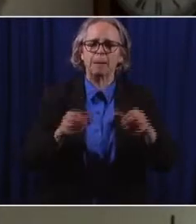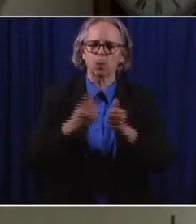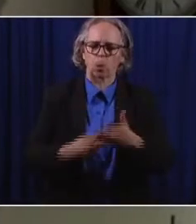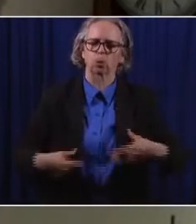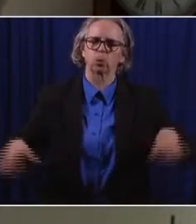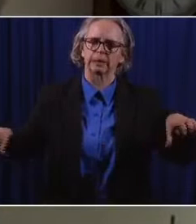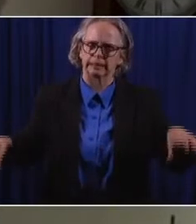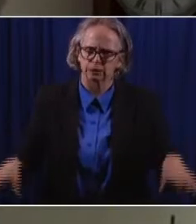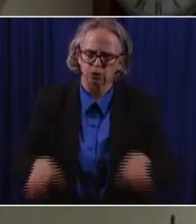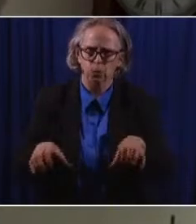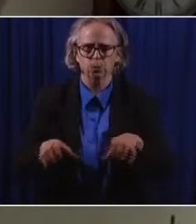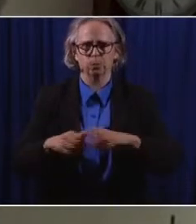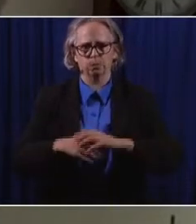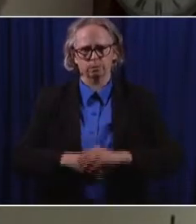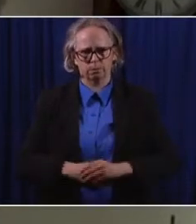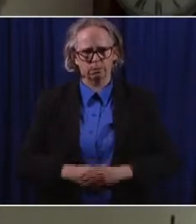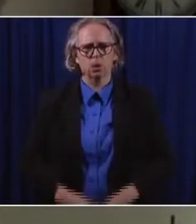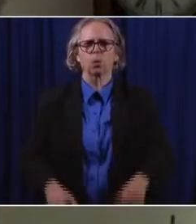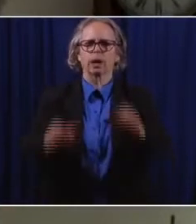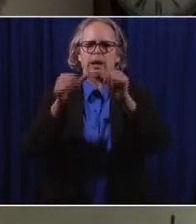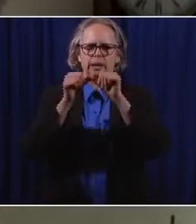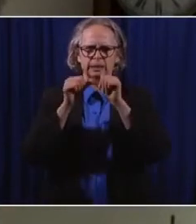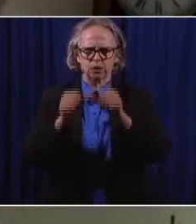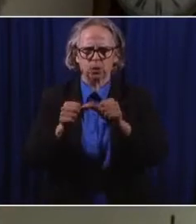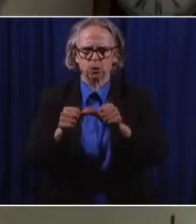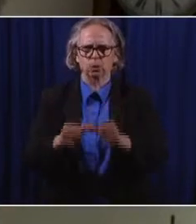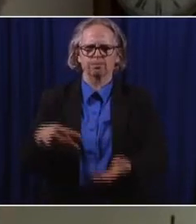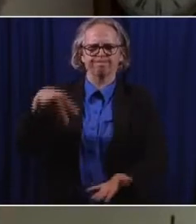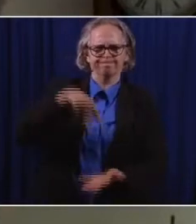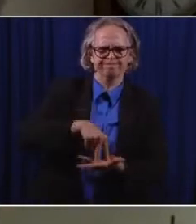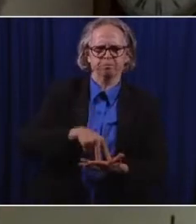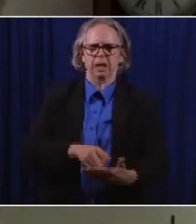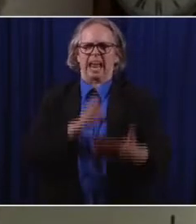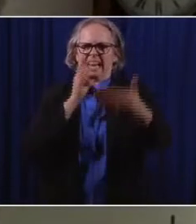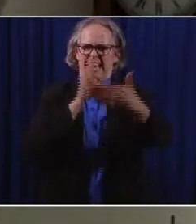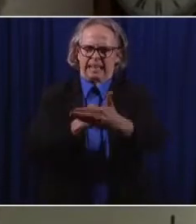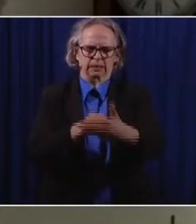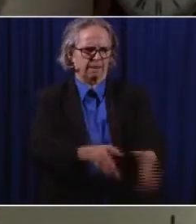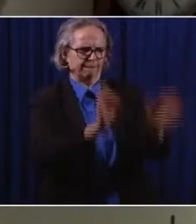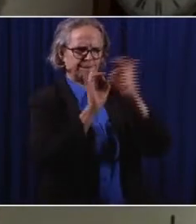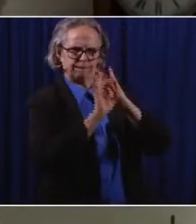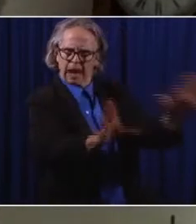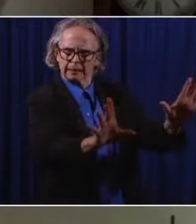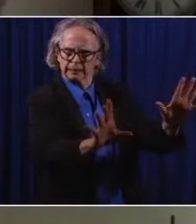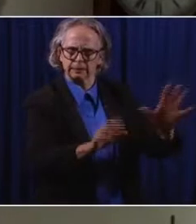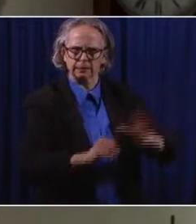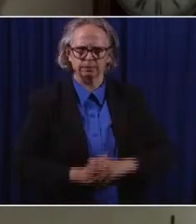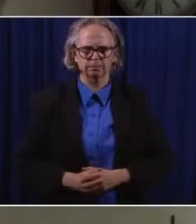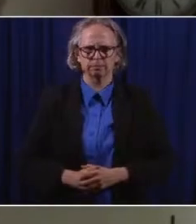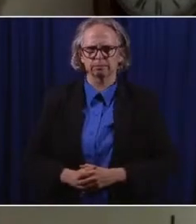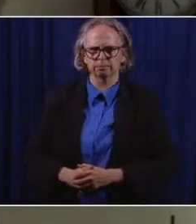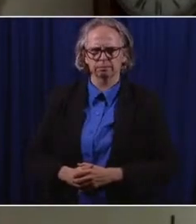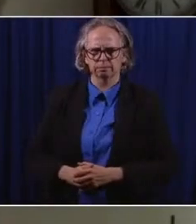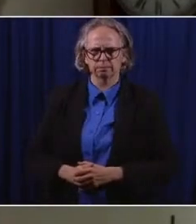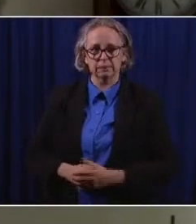speak out against violence. We'll continue to speak out against